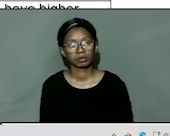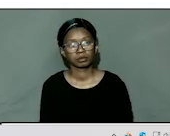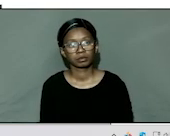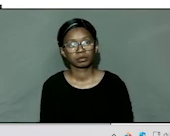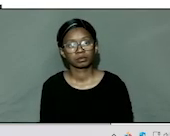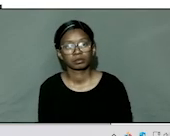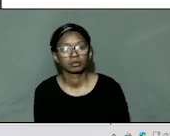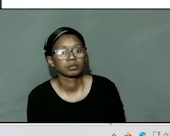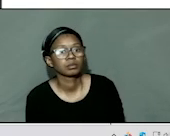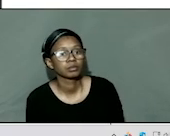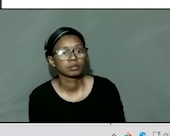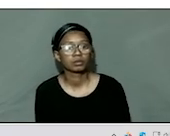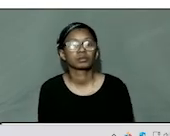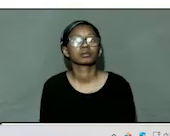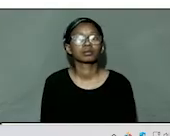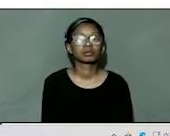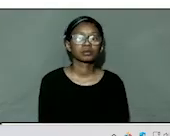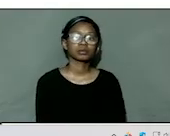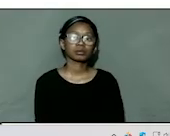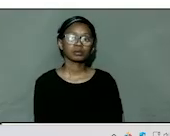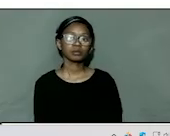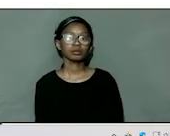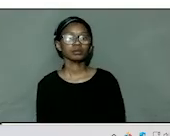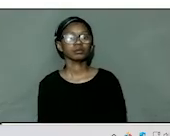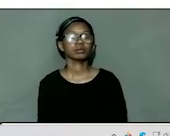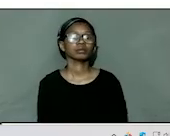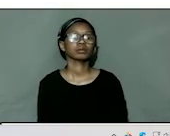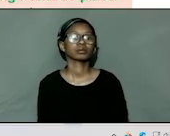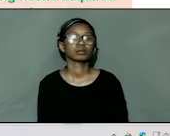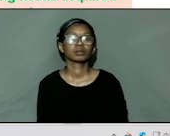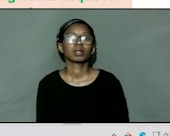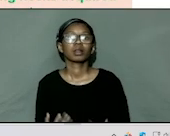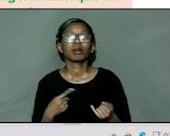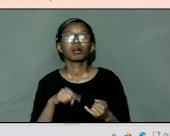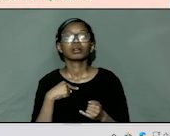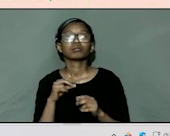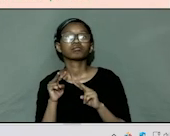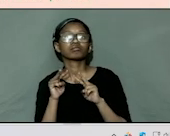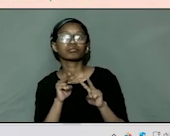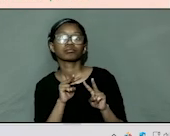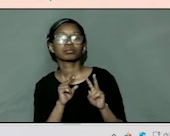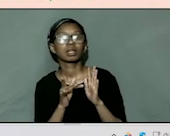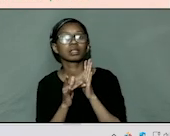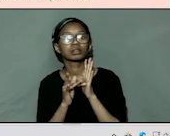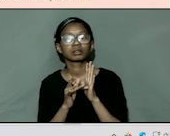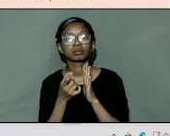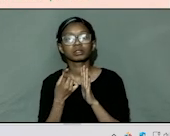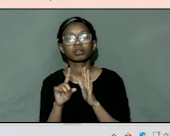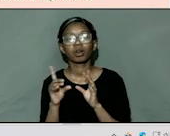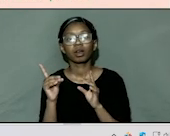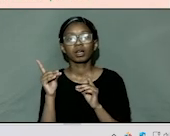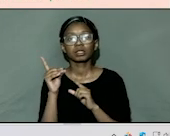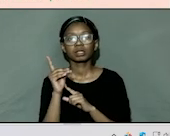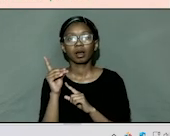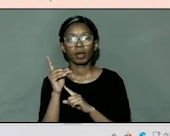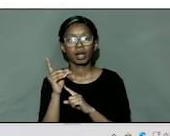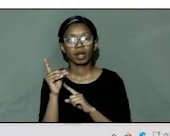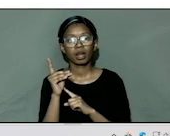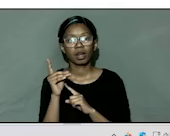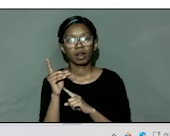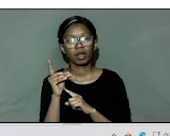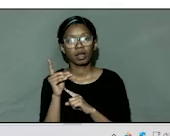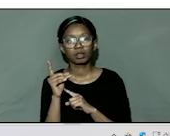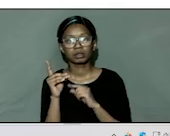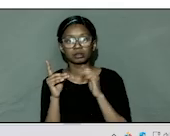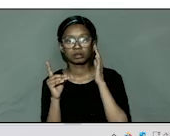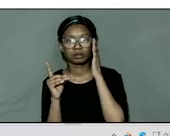And then now, let us look at an example of Darwinism.